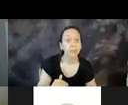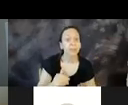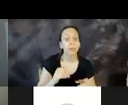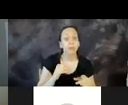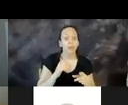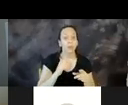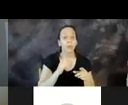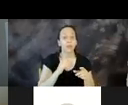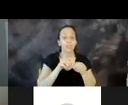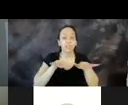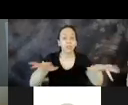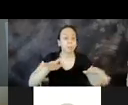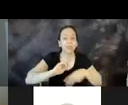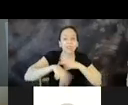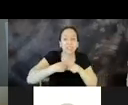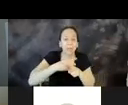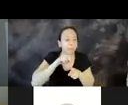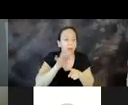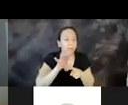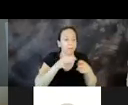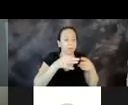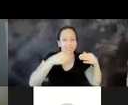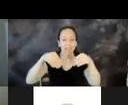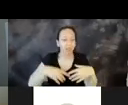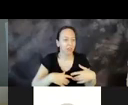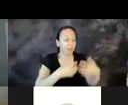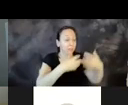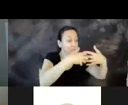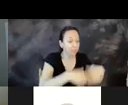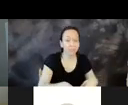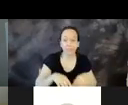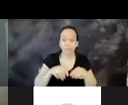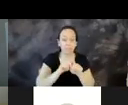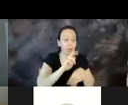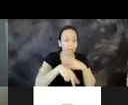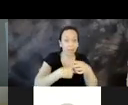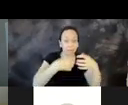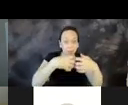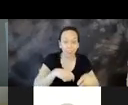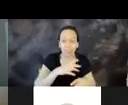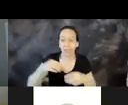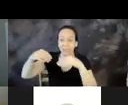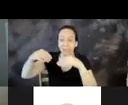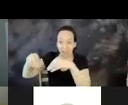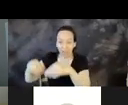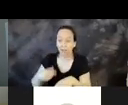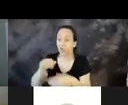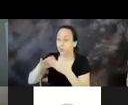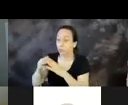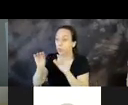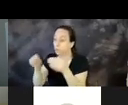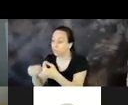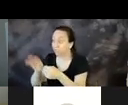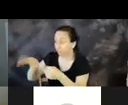types, including retailers, fare vending machines, and administrative points of sale at community organizations to ensure riders